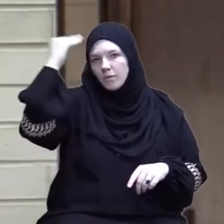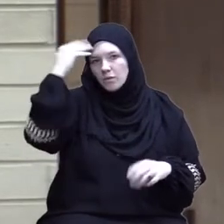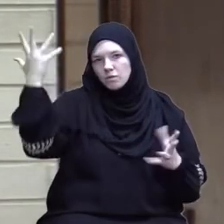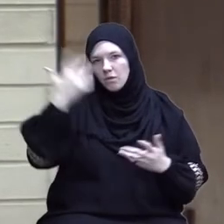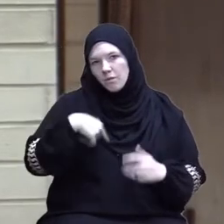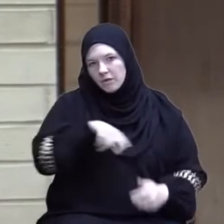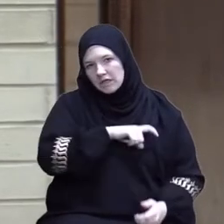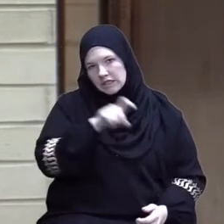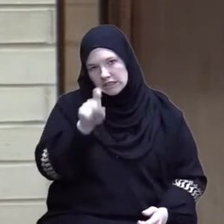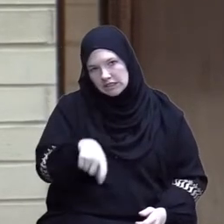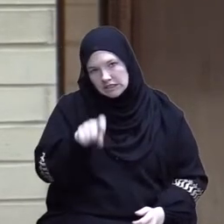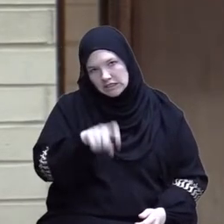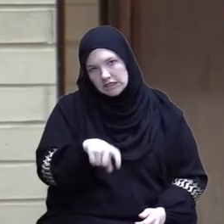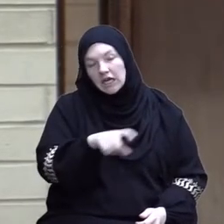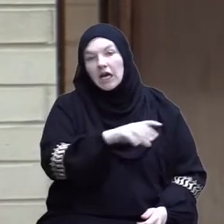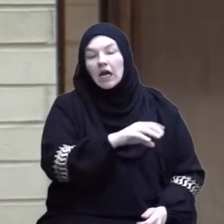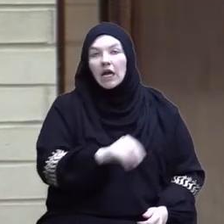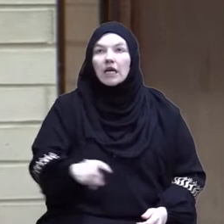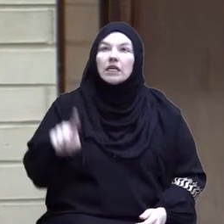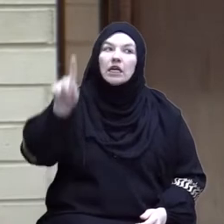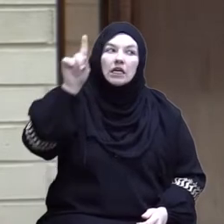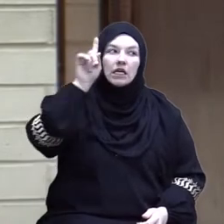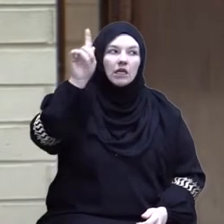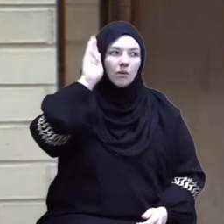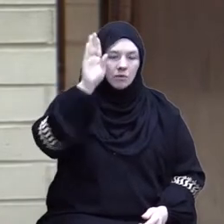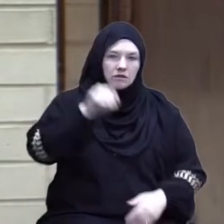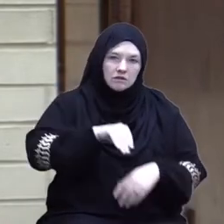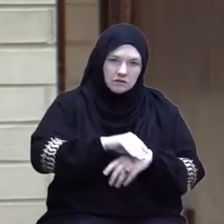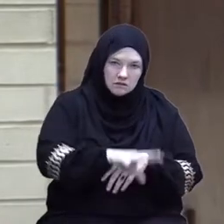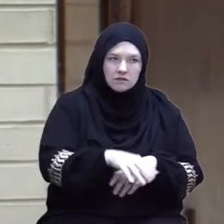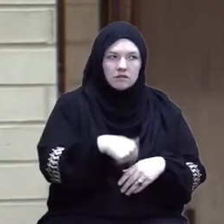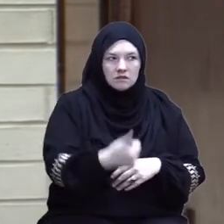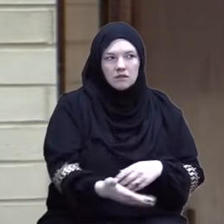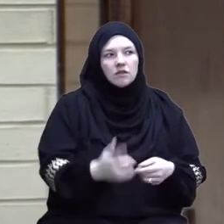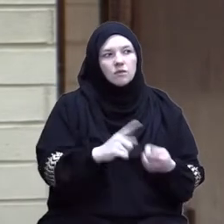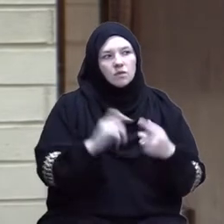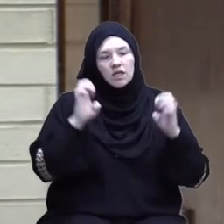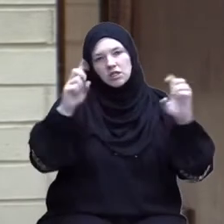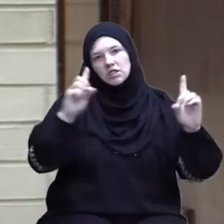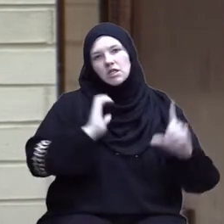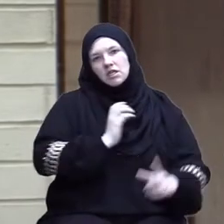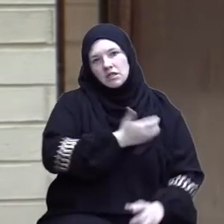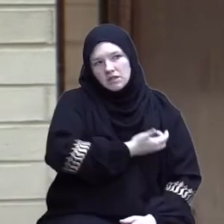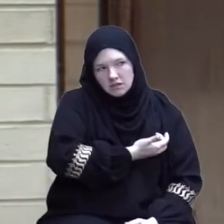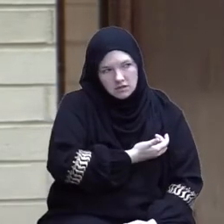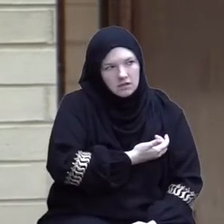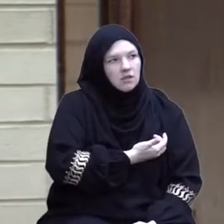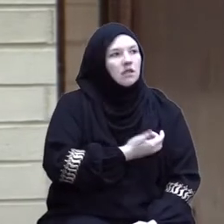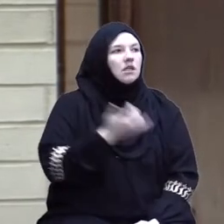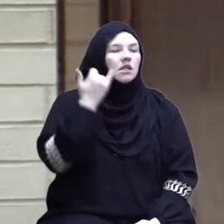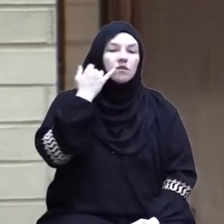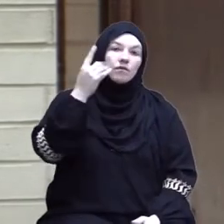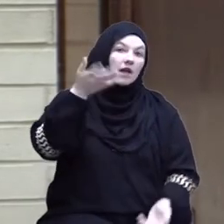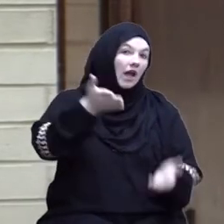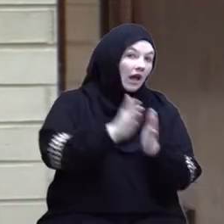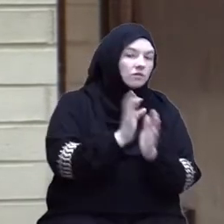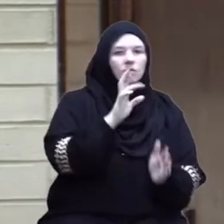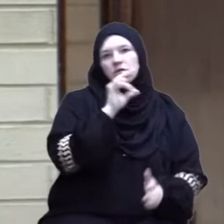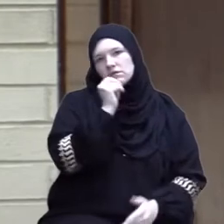need, and He would reveal it and send it down to educate us, whether or not we ask for